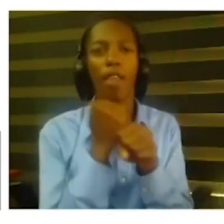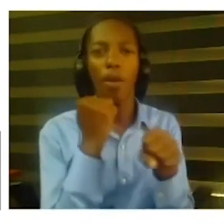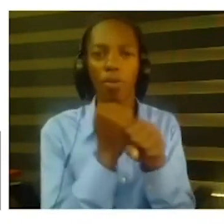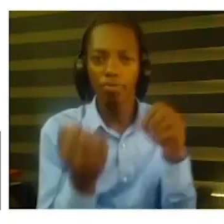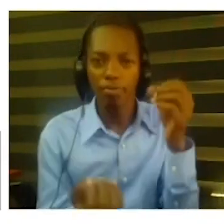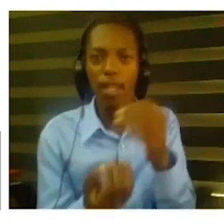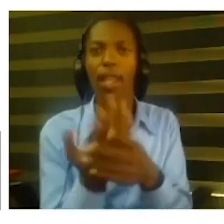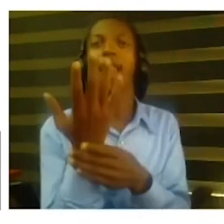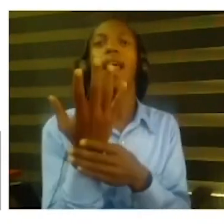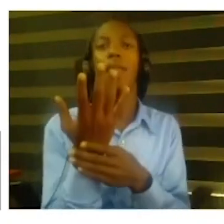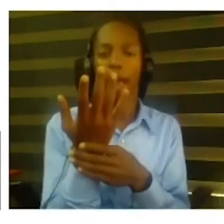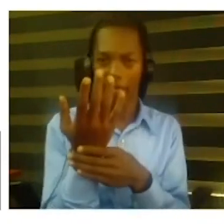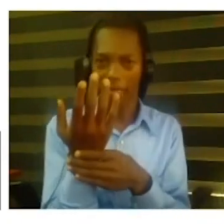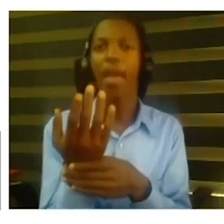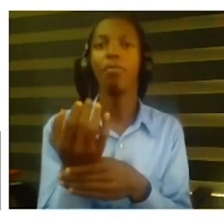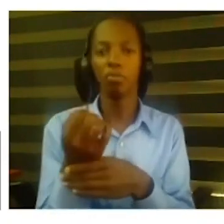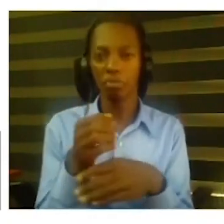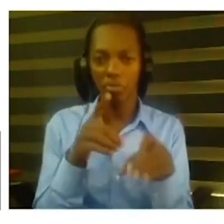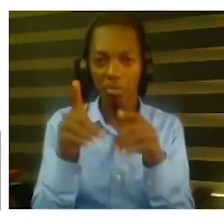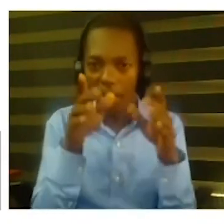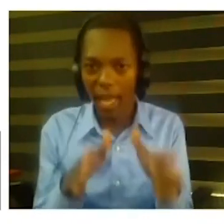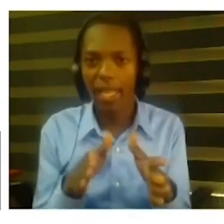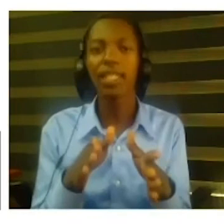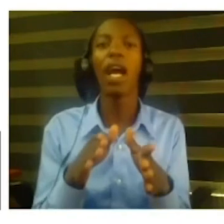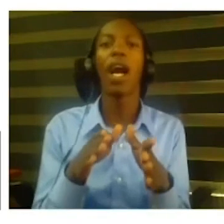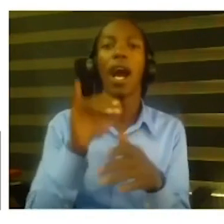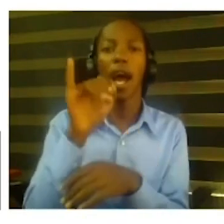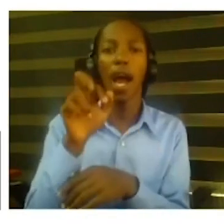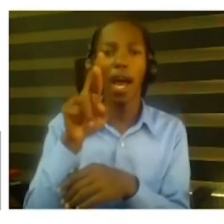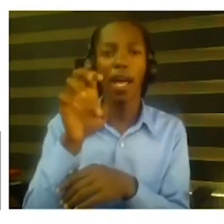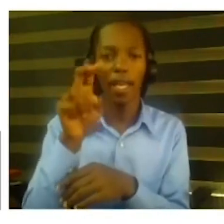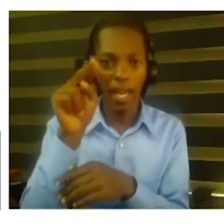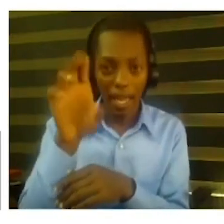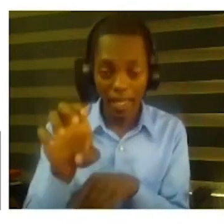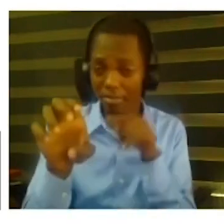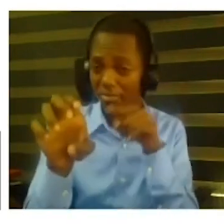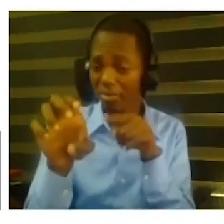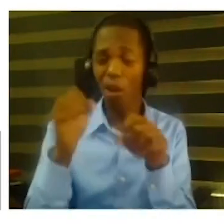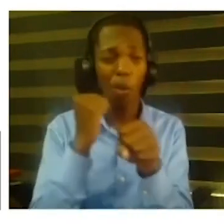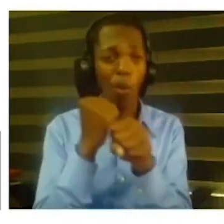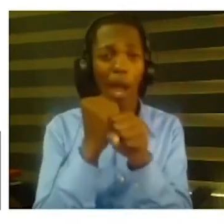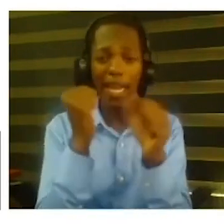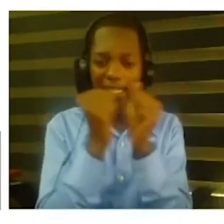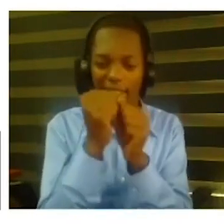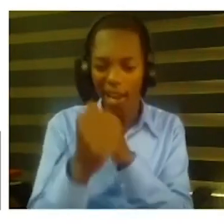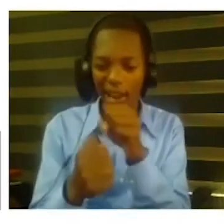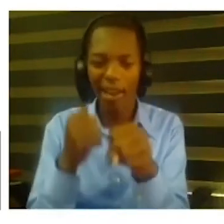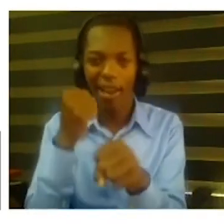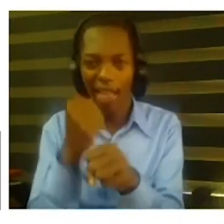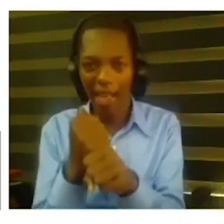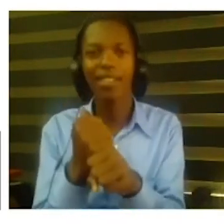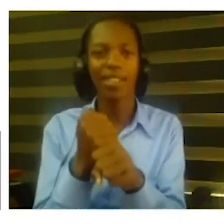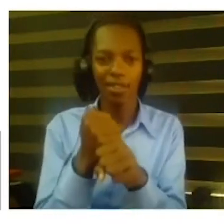founder, Irene Bari Kirika, whose 10 years investment in the computer program has